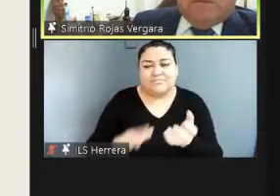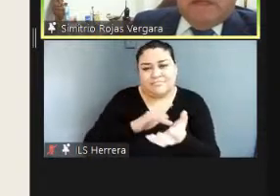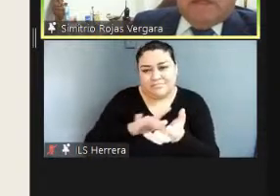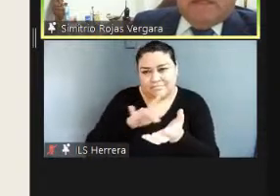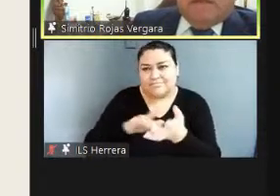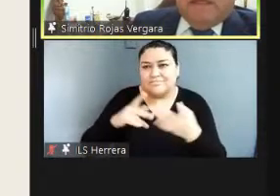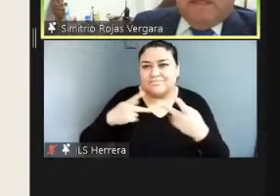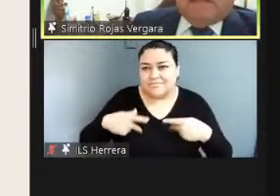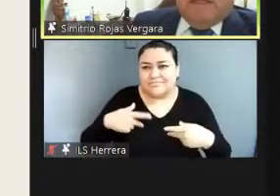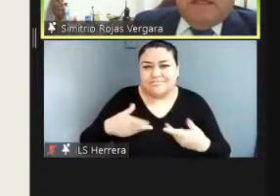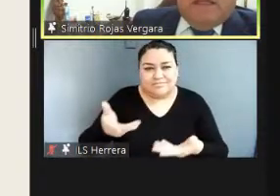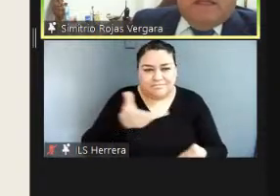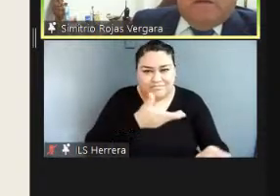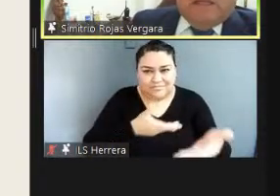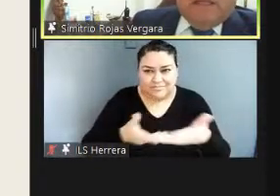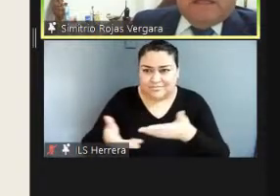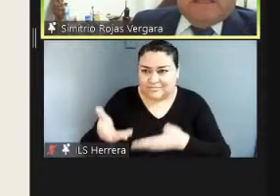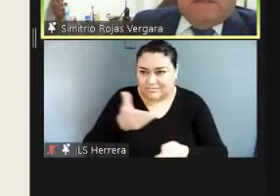collaboration,